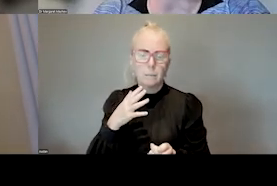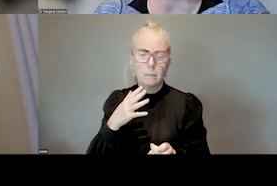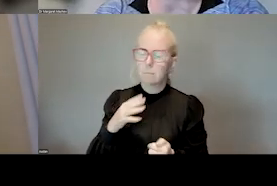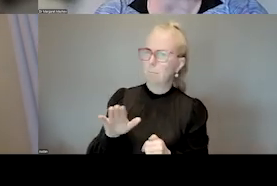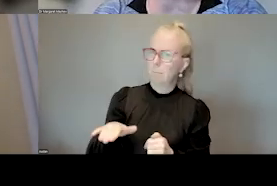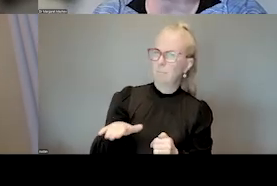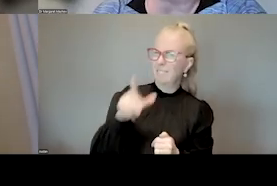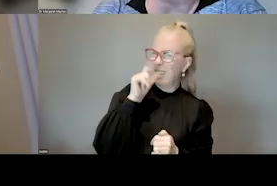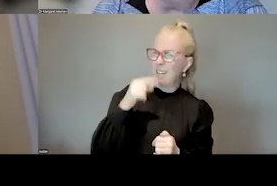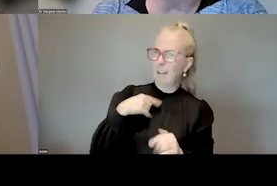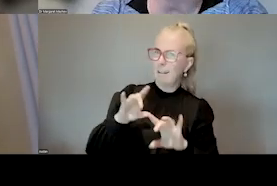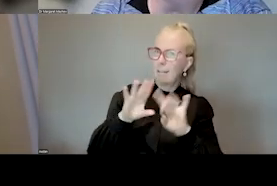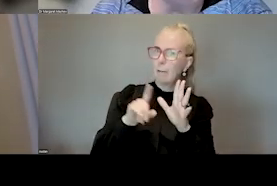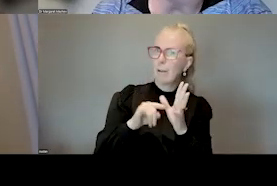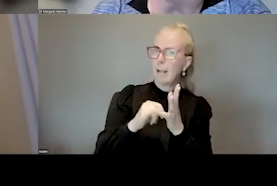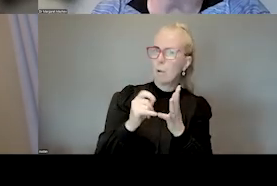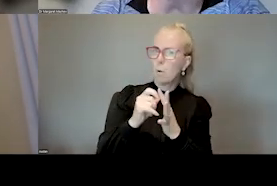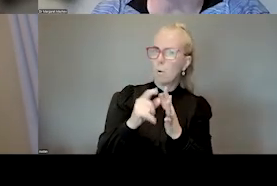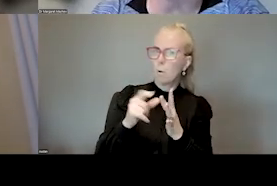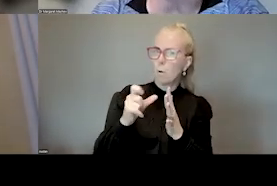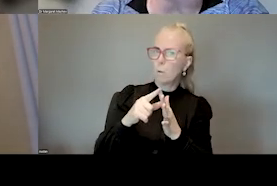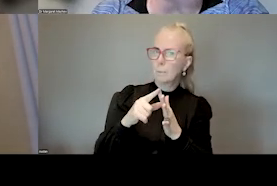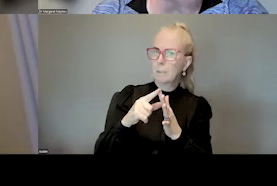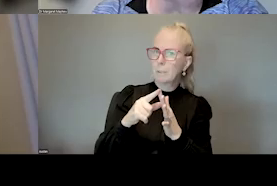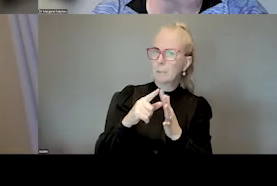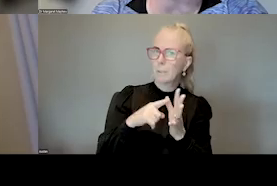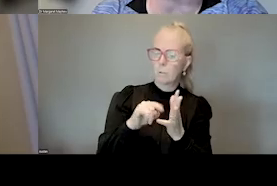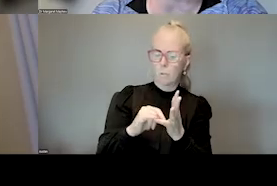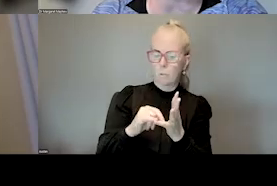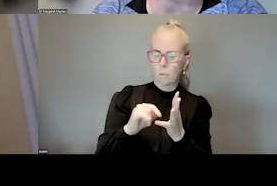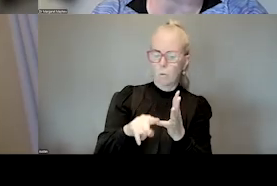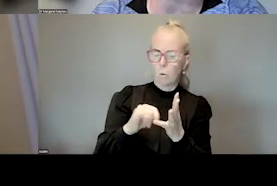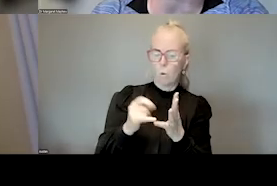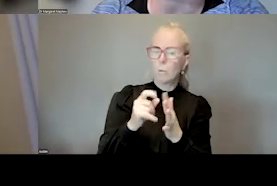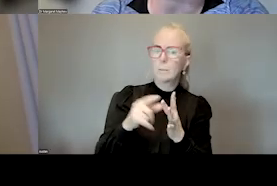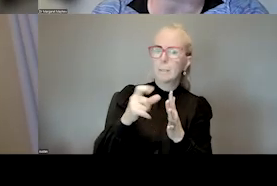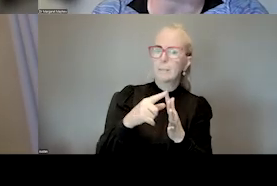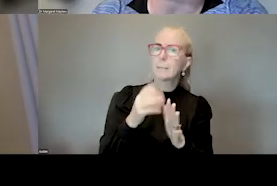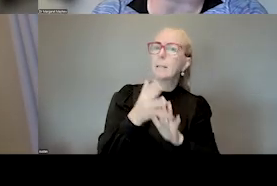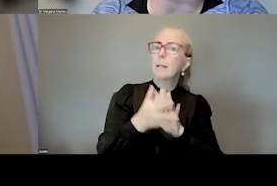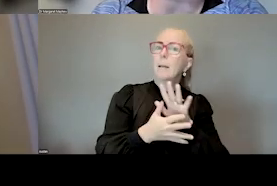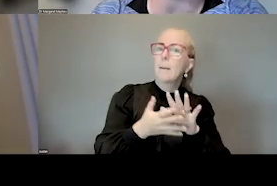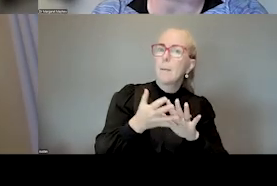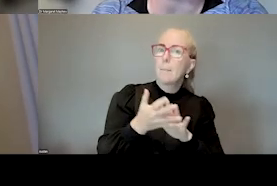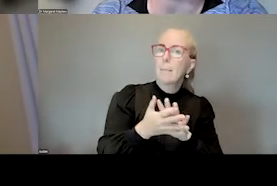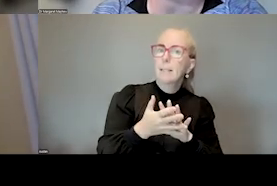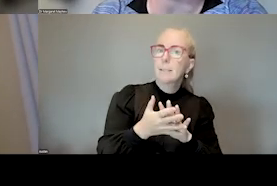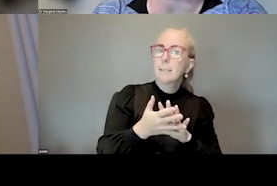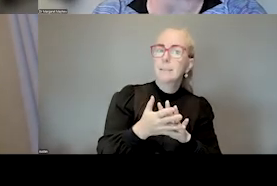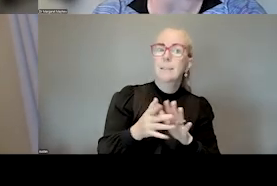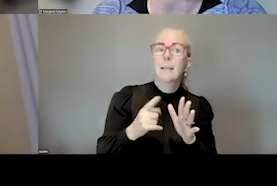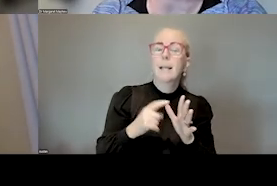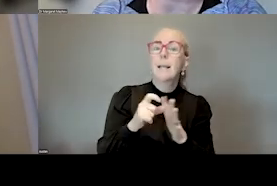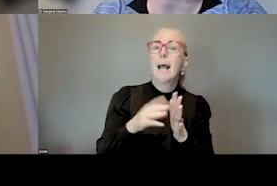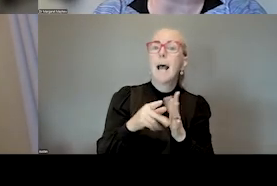didn't explain the full meaning, but Yes. auspicing is another word for a grant for what we mean here, an administrating